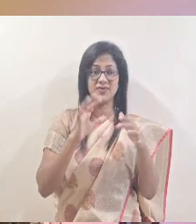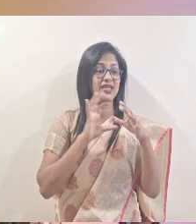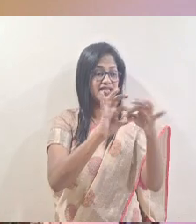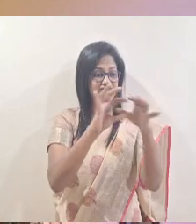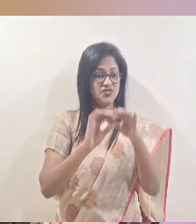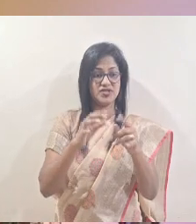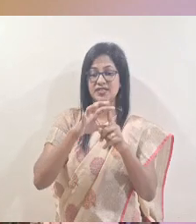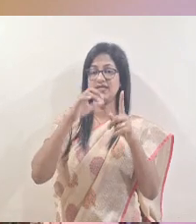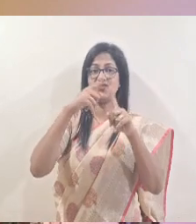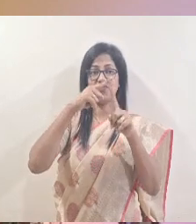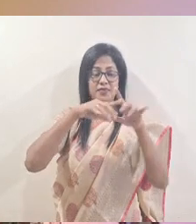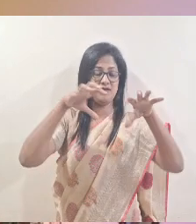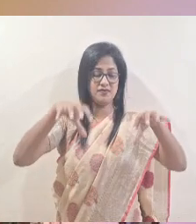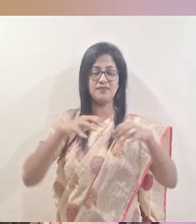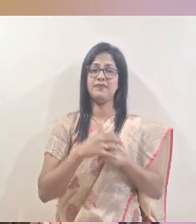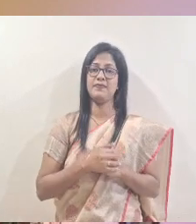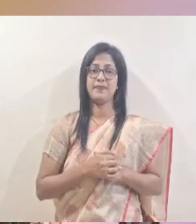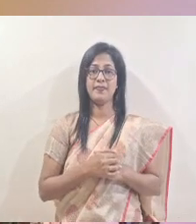connections between the terminals.